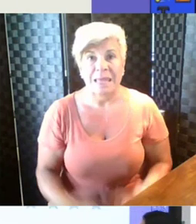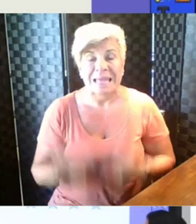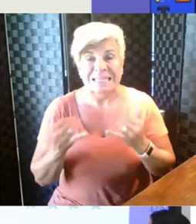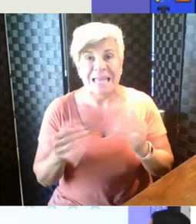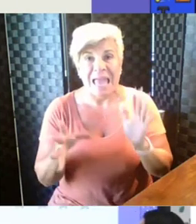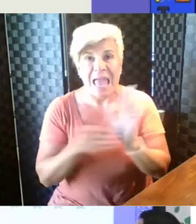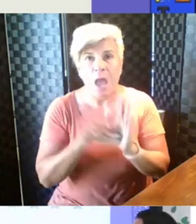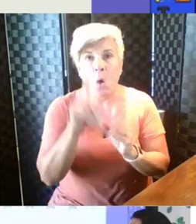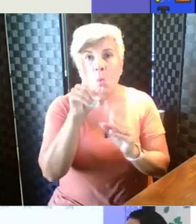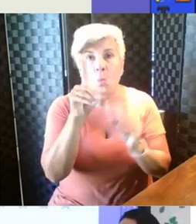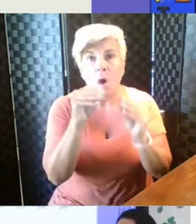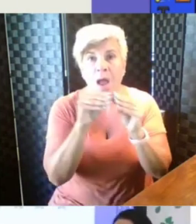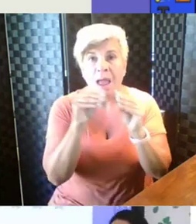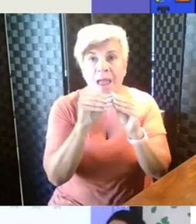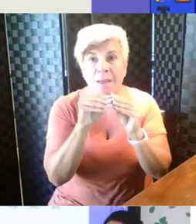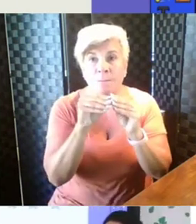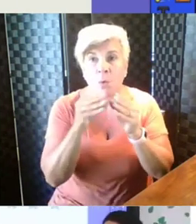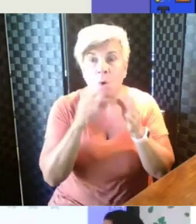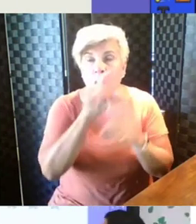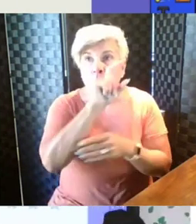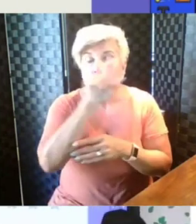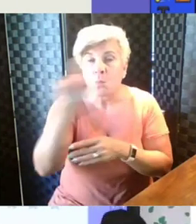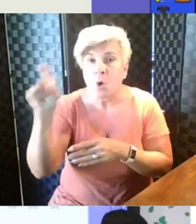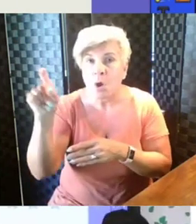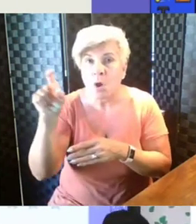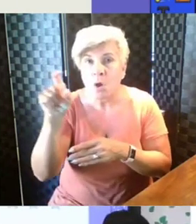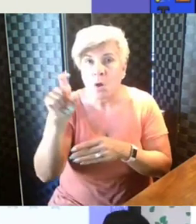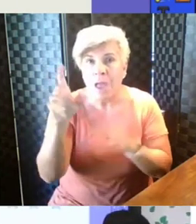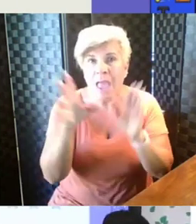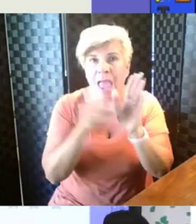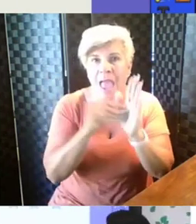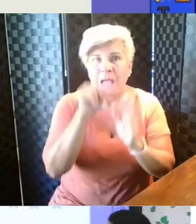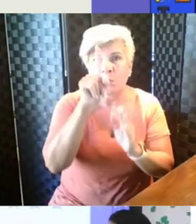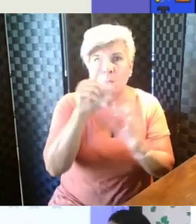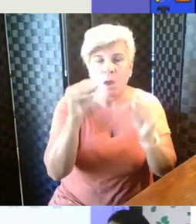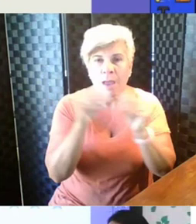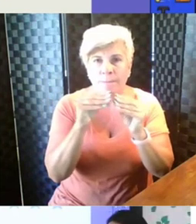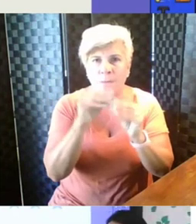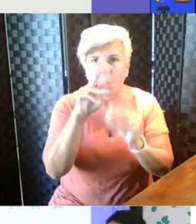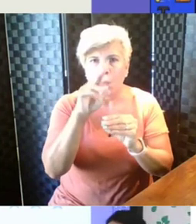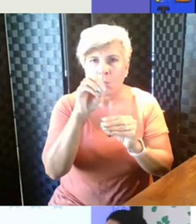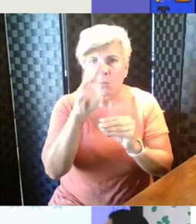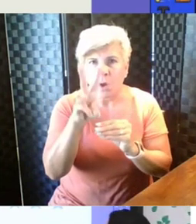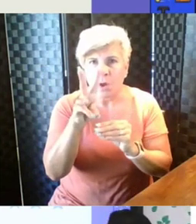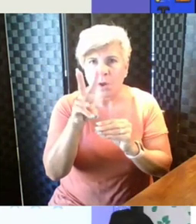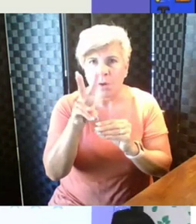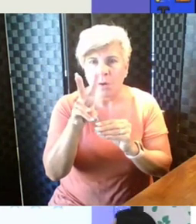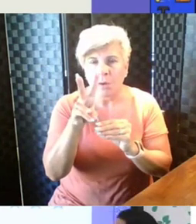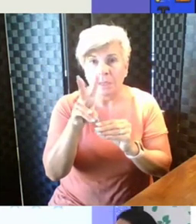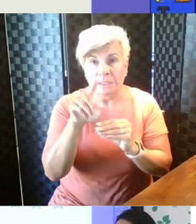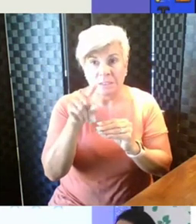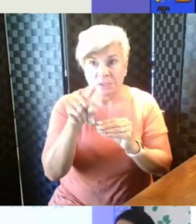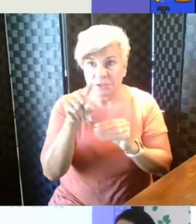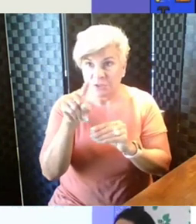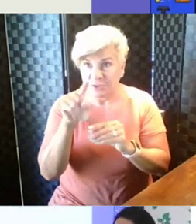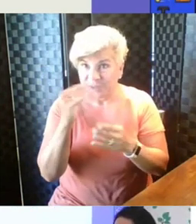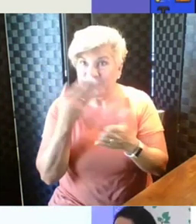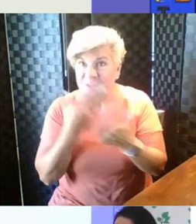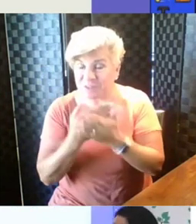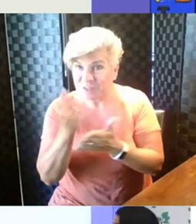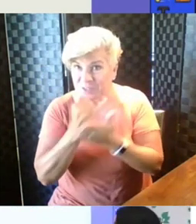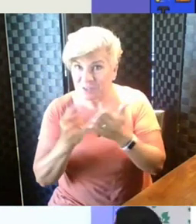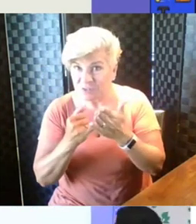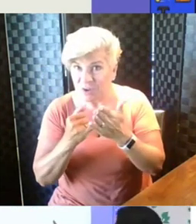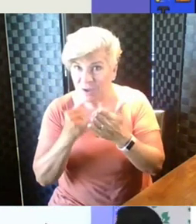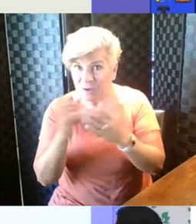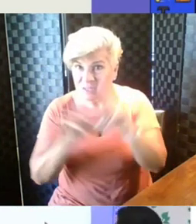Now we need to add one more row. So I'm going to add a row to our array. Now, if you're really good at drawing stars, you can